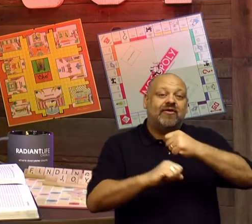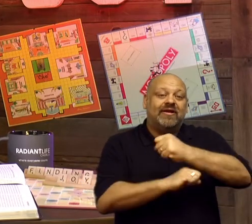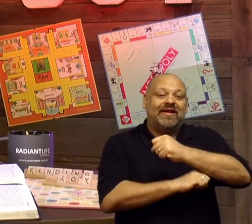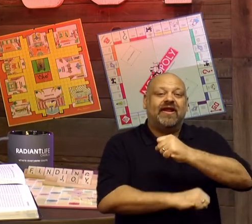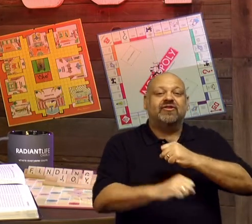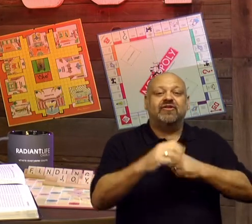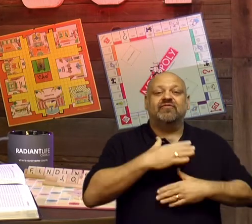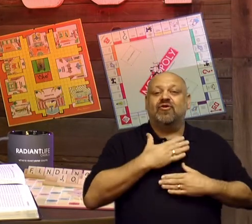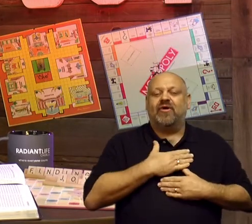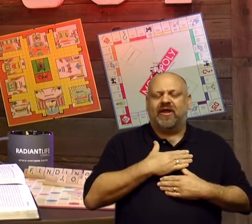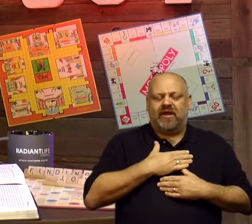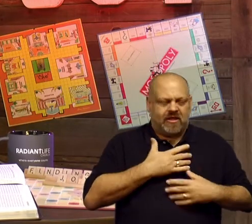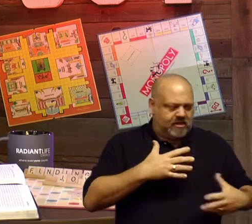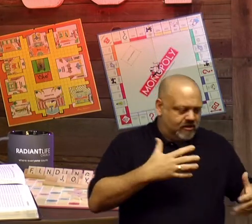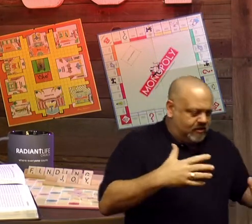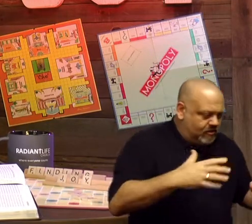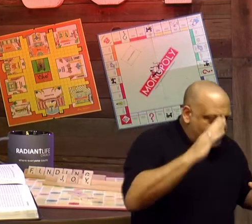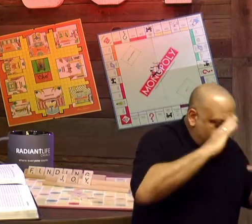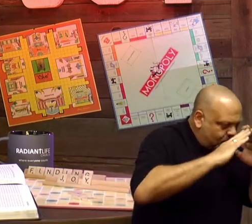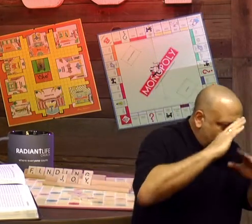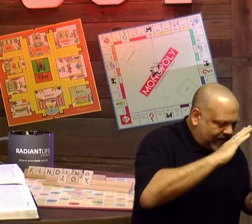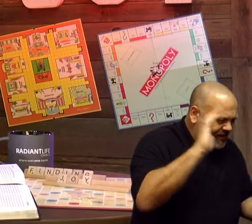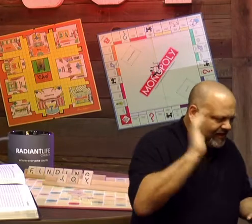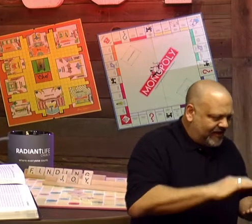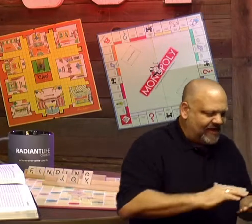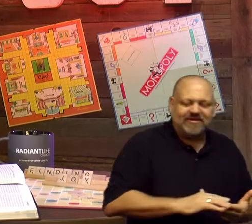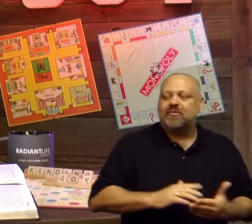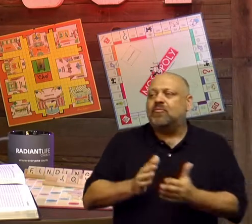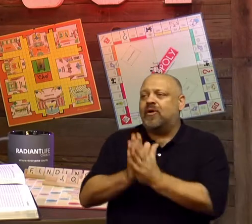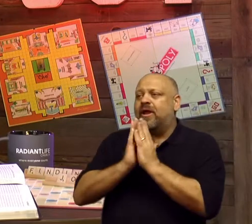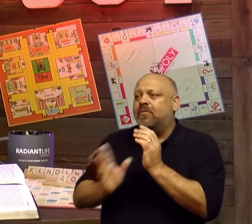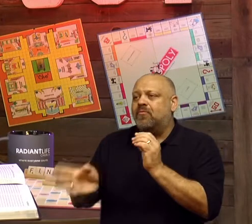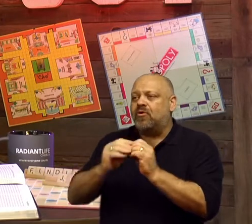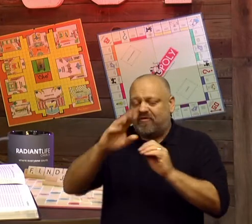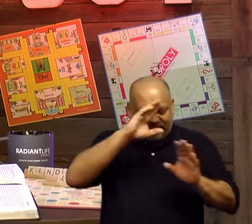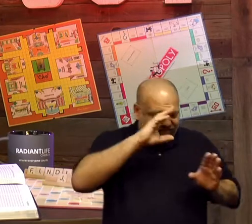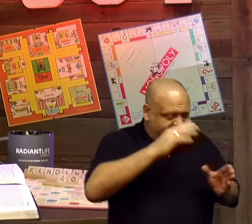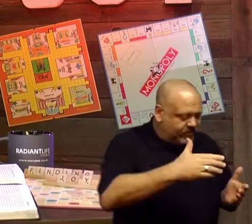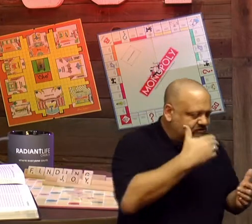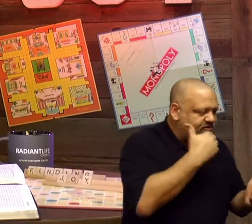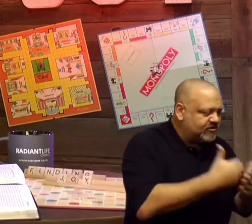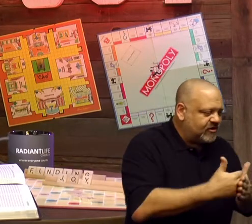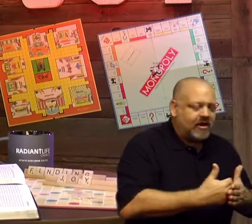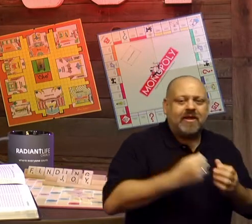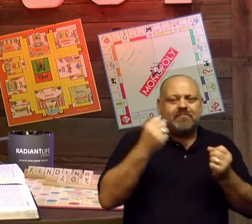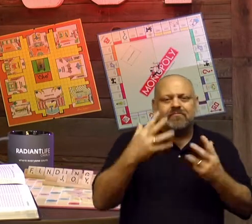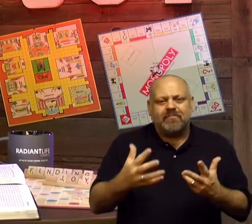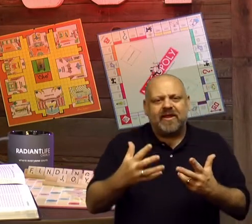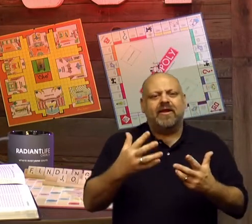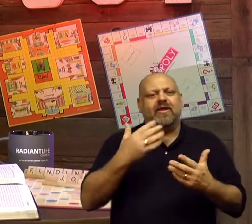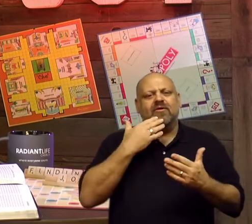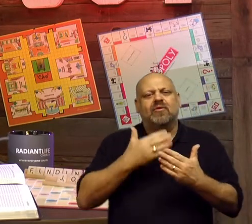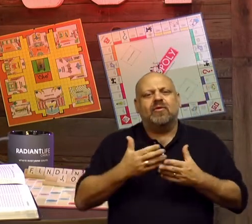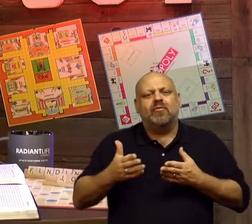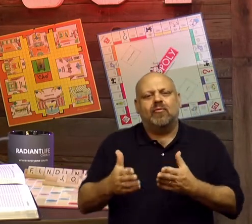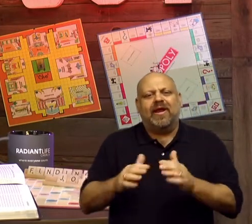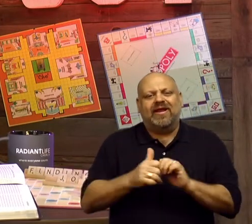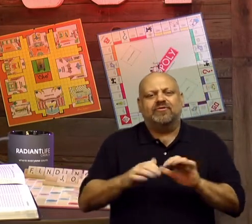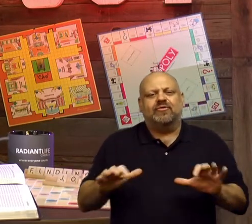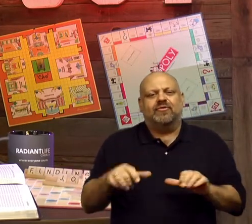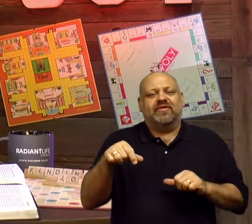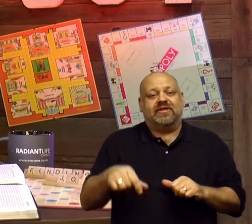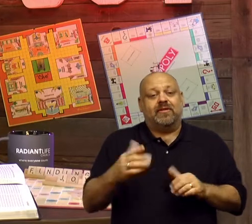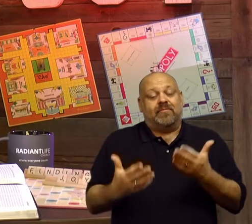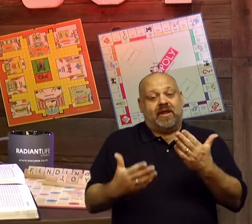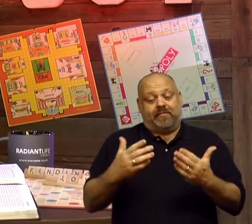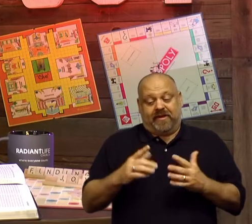of joy. Let's fret less and pray more, and let's focus on the good. There are many practical